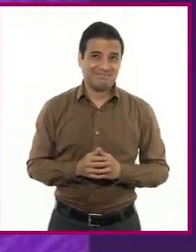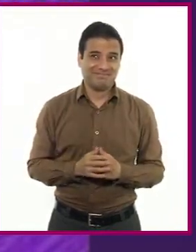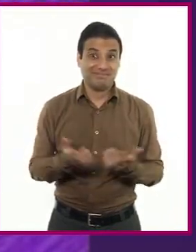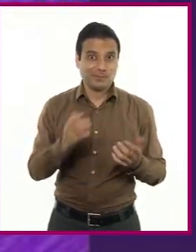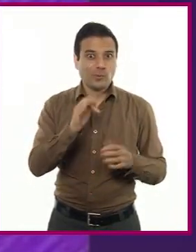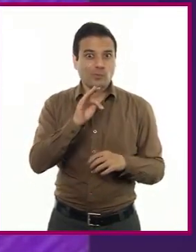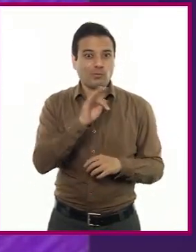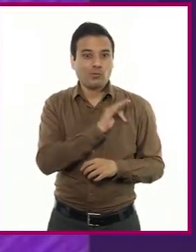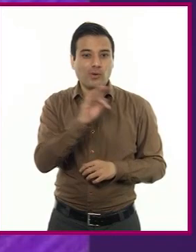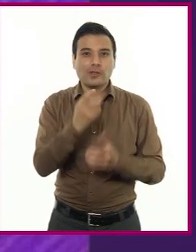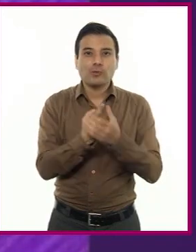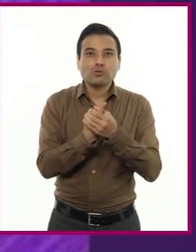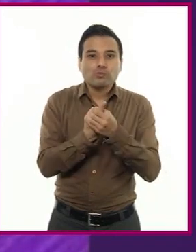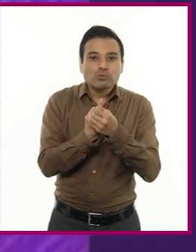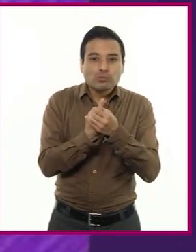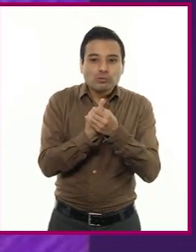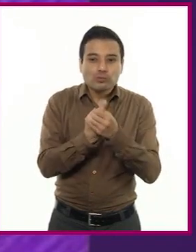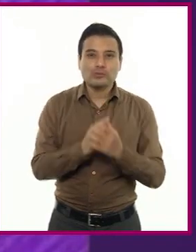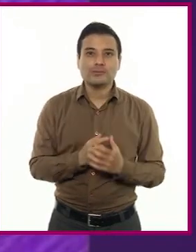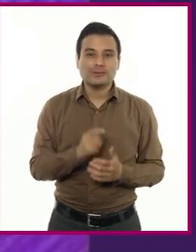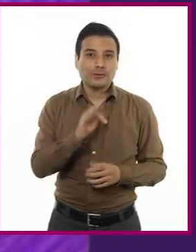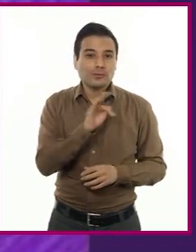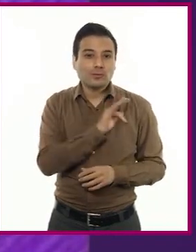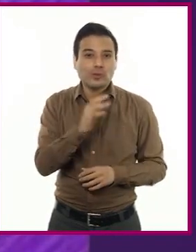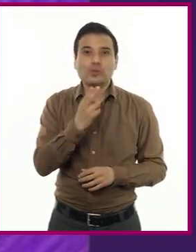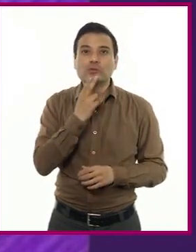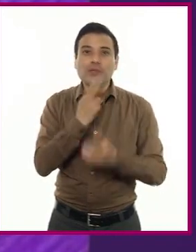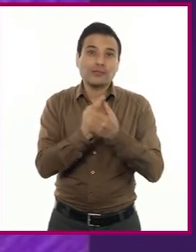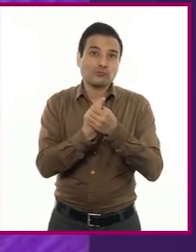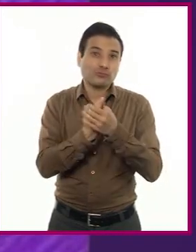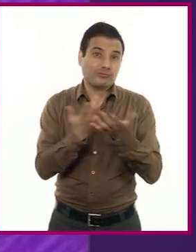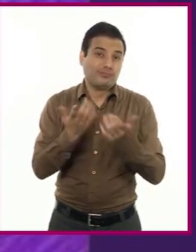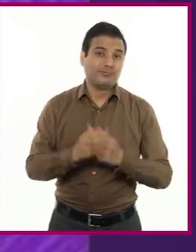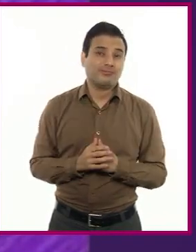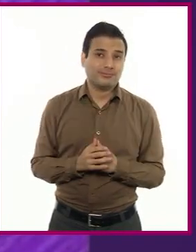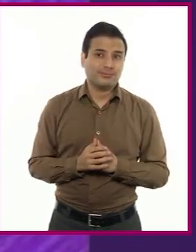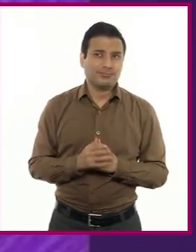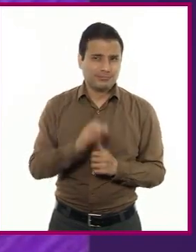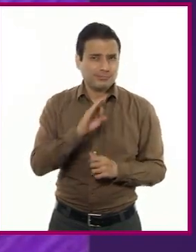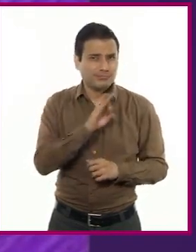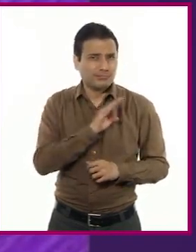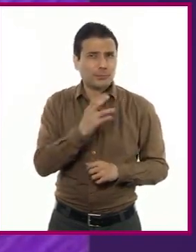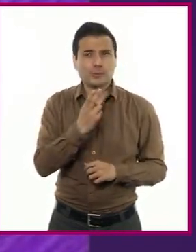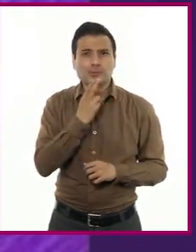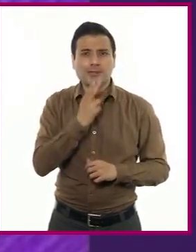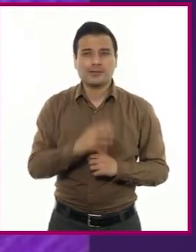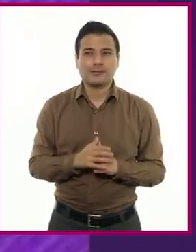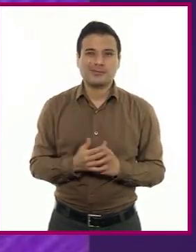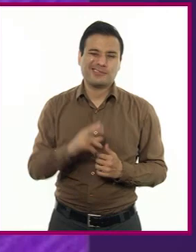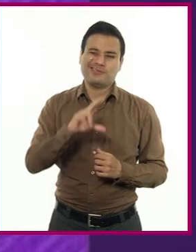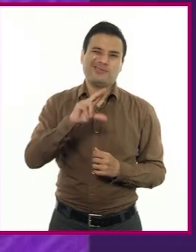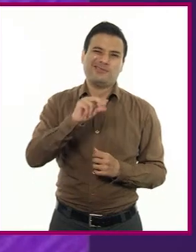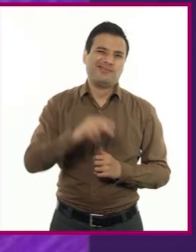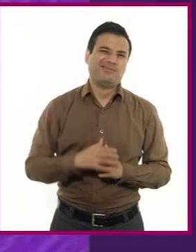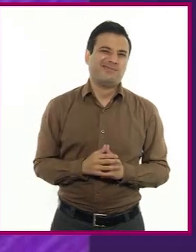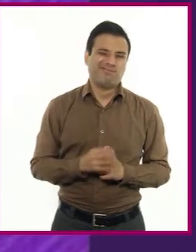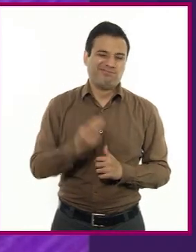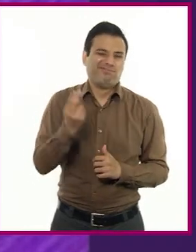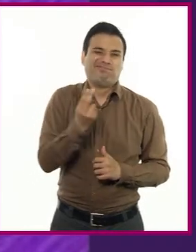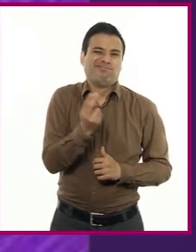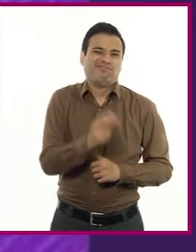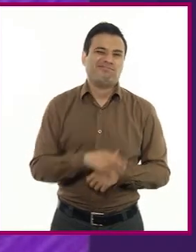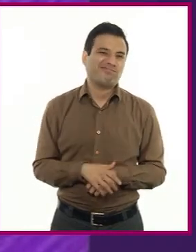a candle? Why don't we take a candle? Why don't we take? Why don't we? No, let's not. We don't need